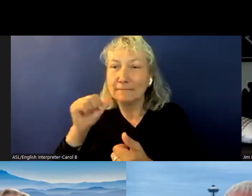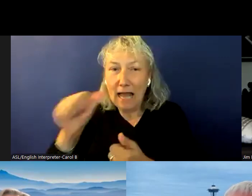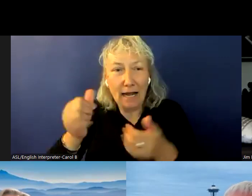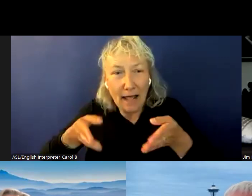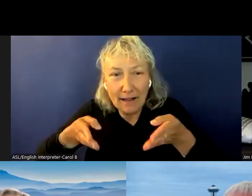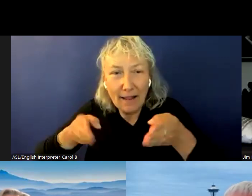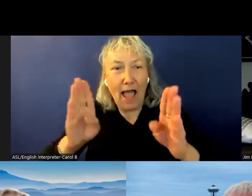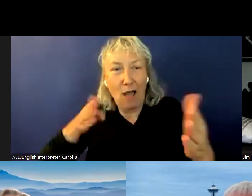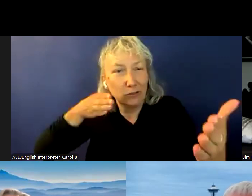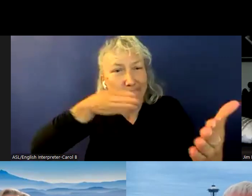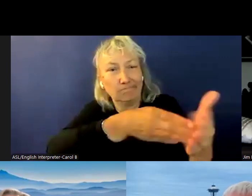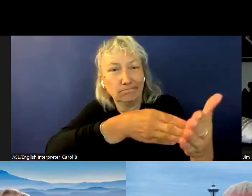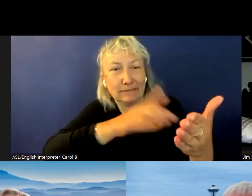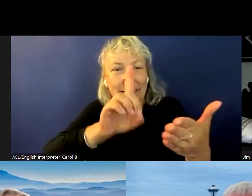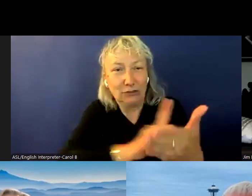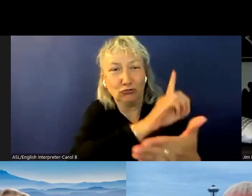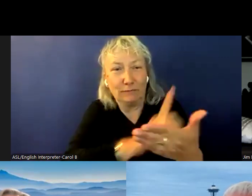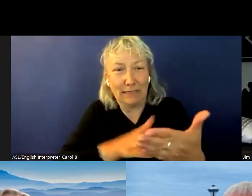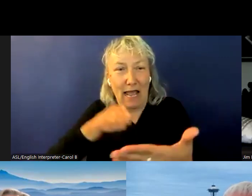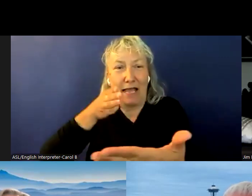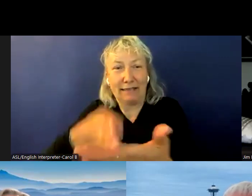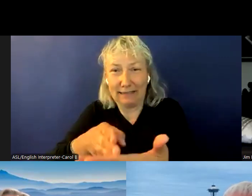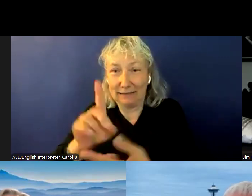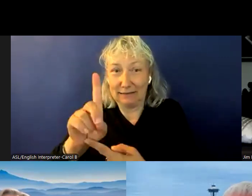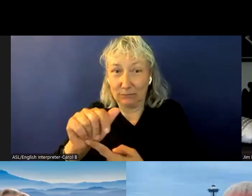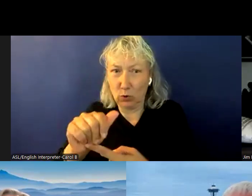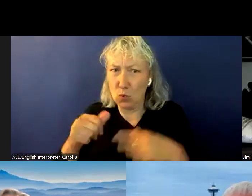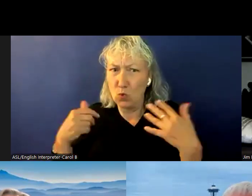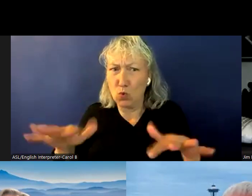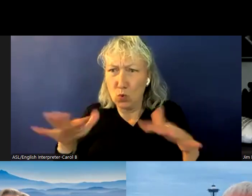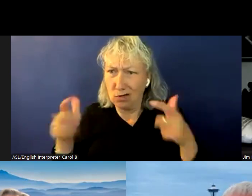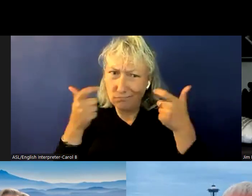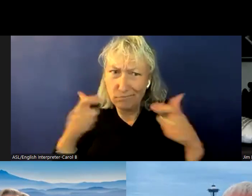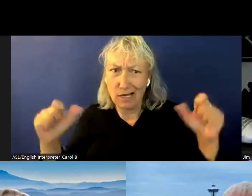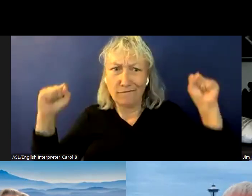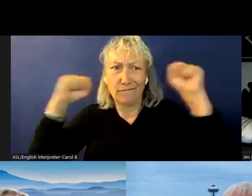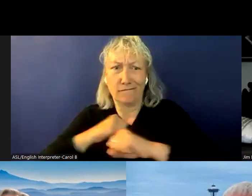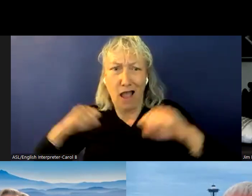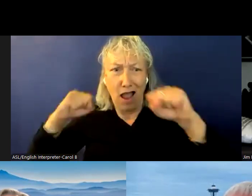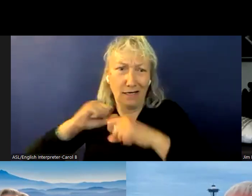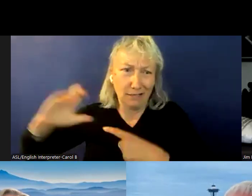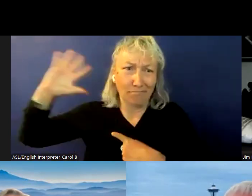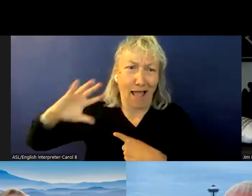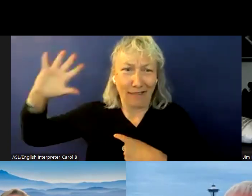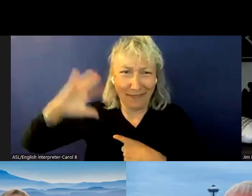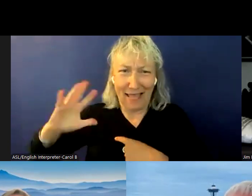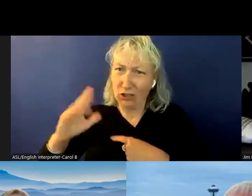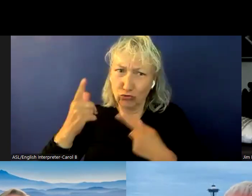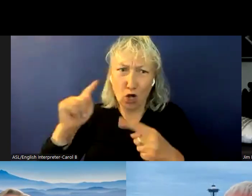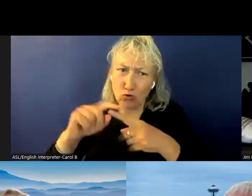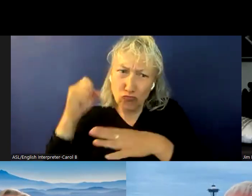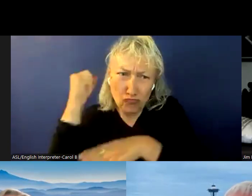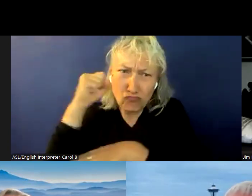against people with disabilities. And what a fight it was. And I know many of you have seen the film footage of the crawl up